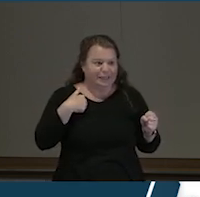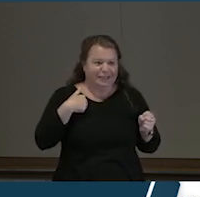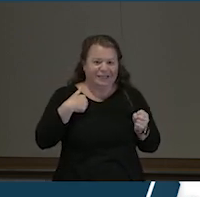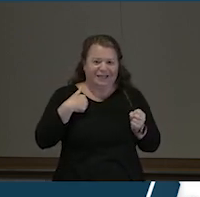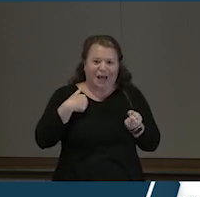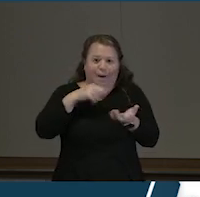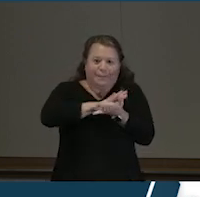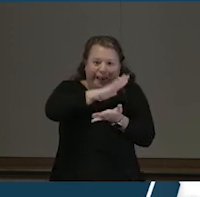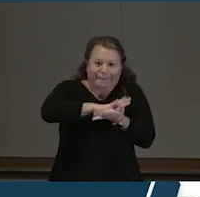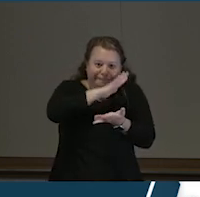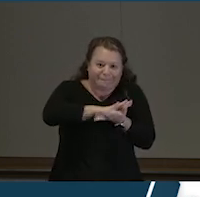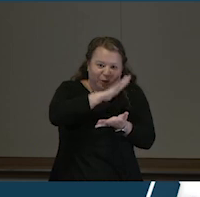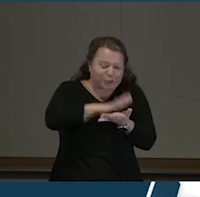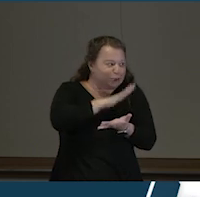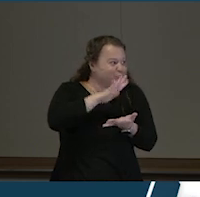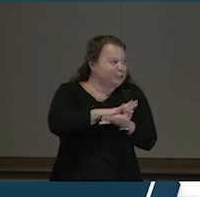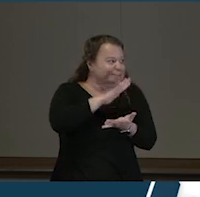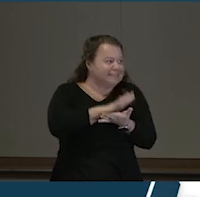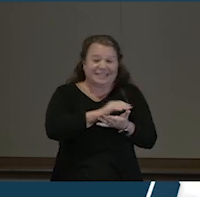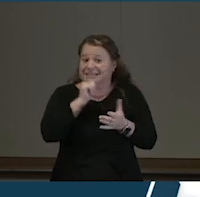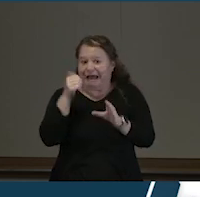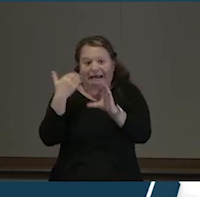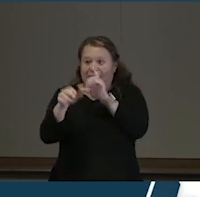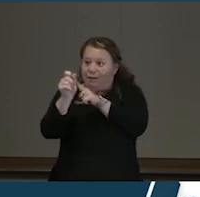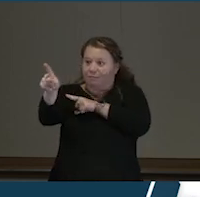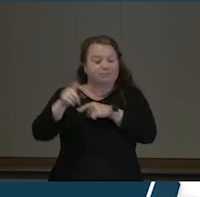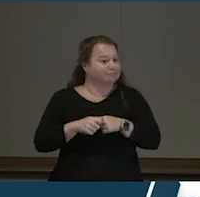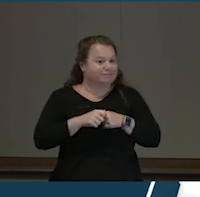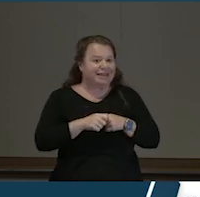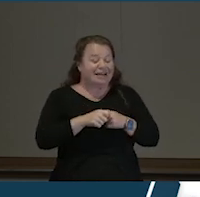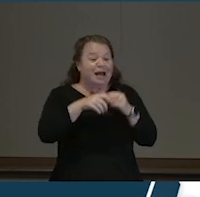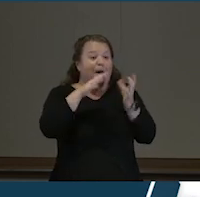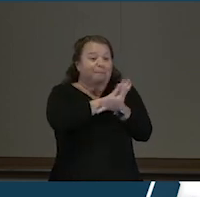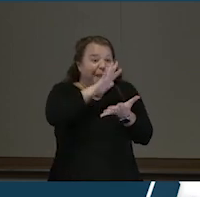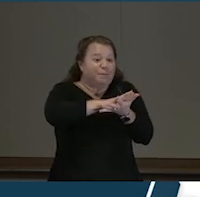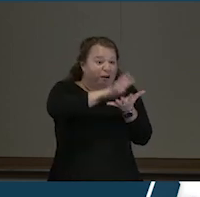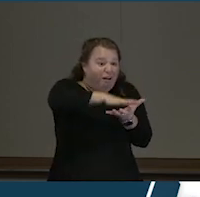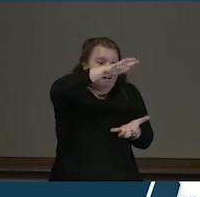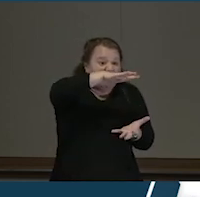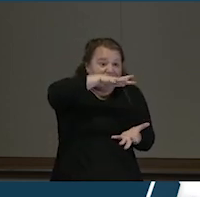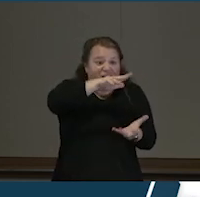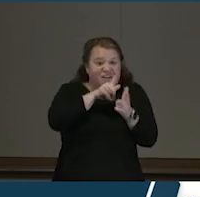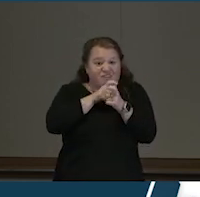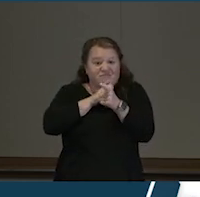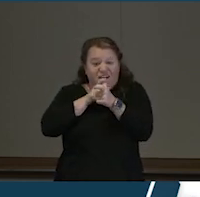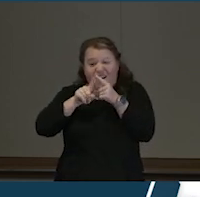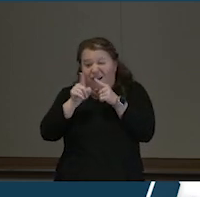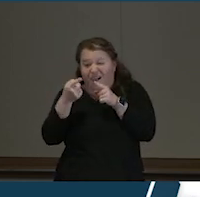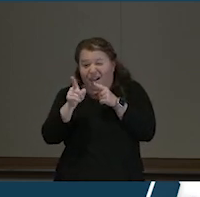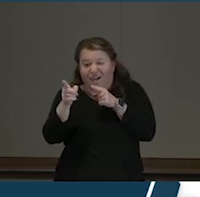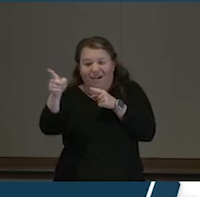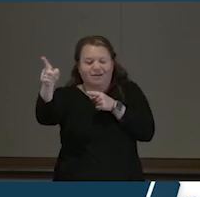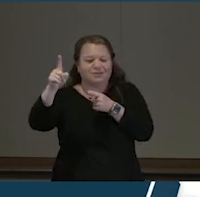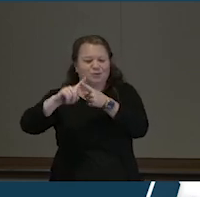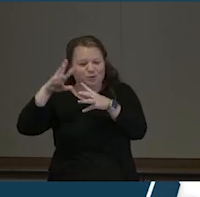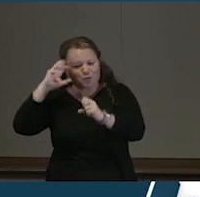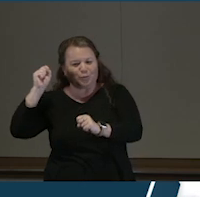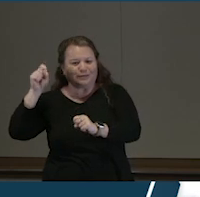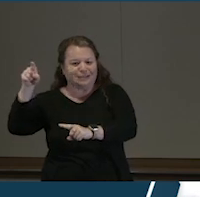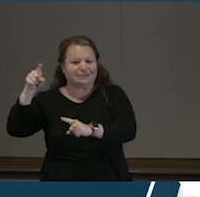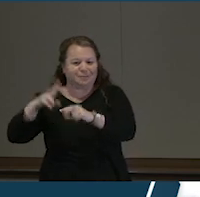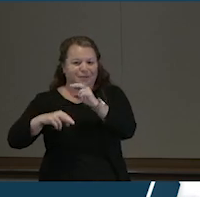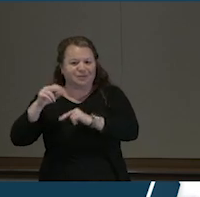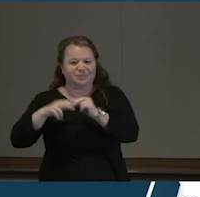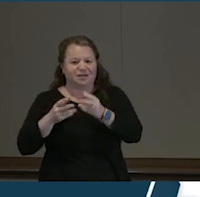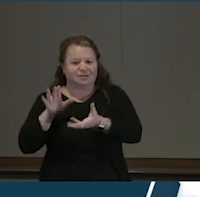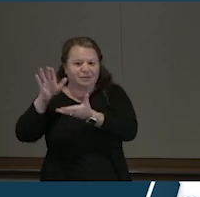papers, not emails, papers, running across the parking lot to the building where the superintendent was. And